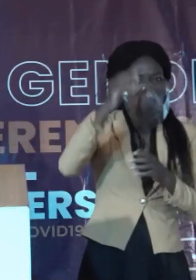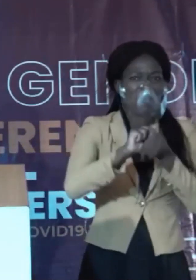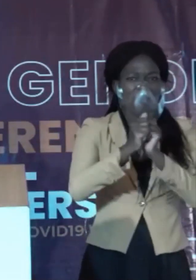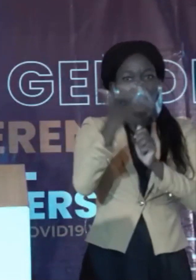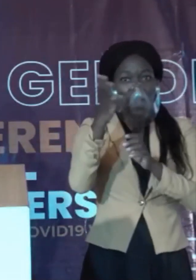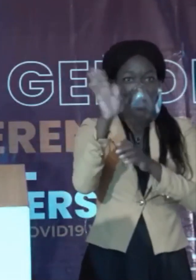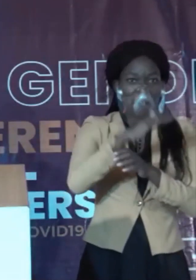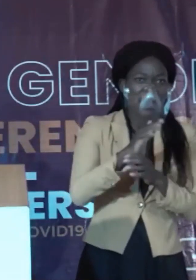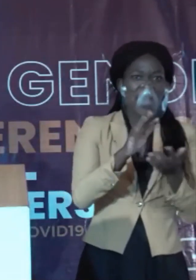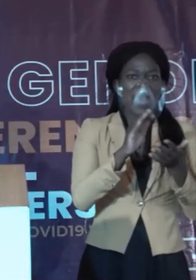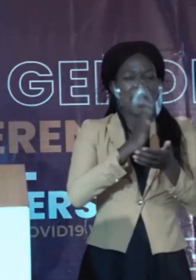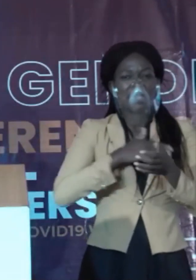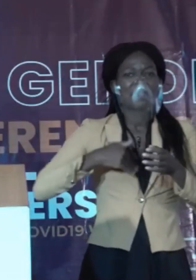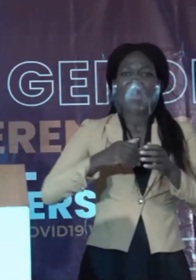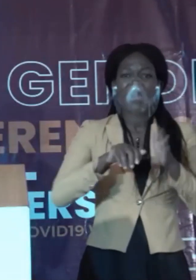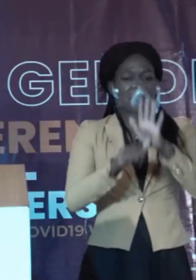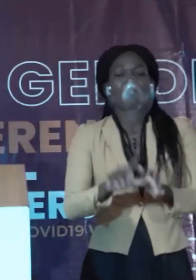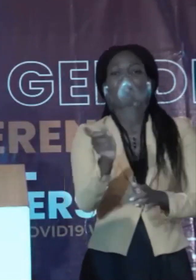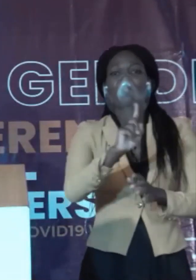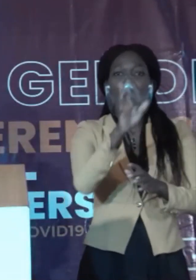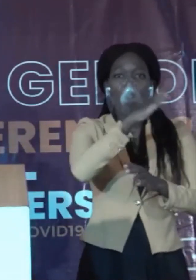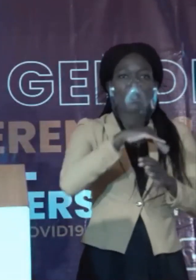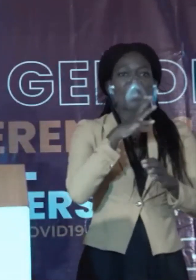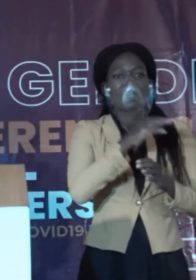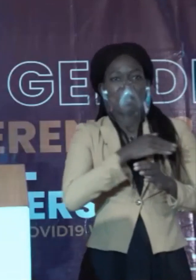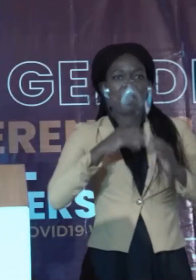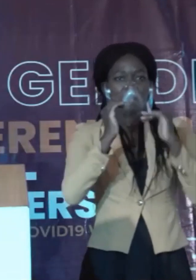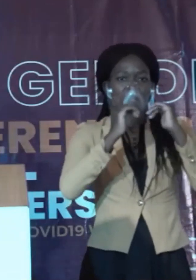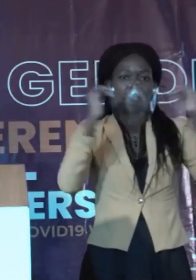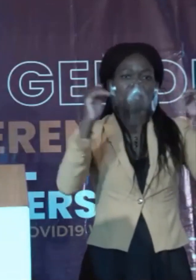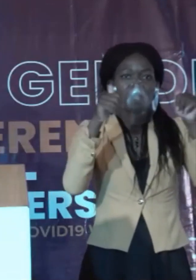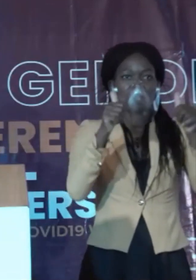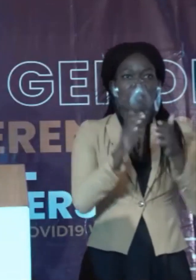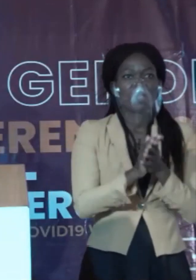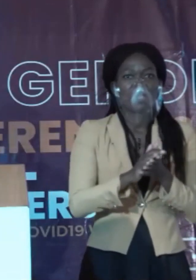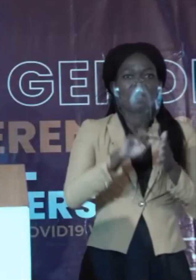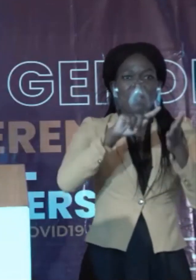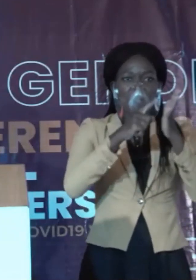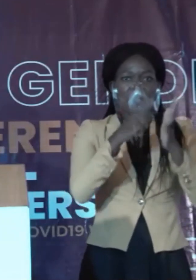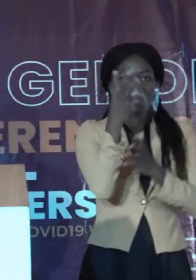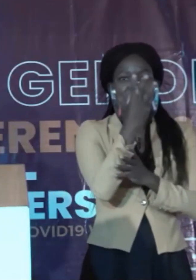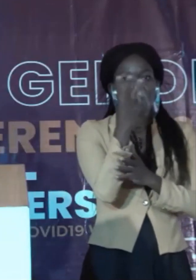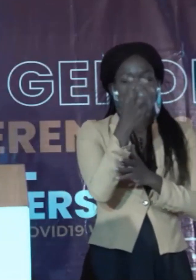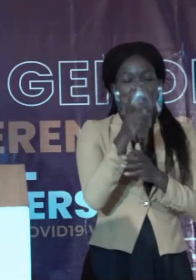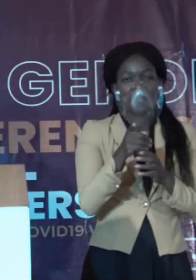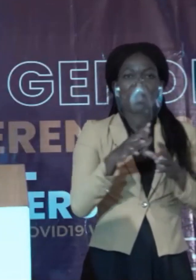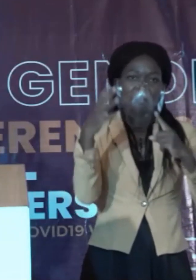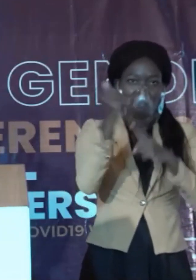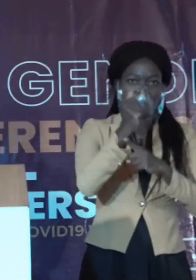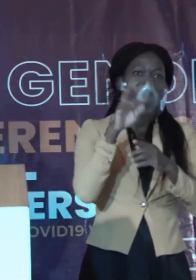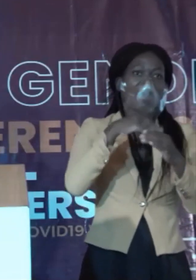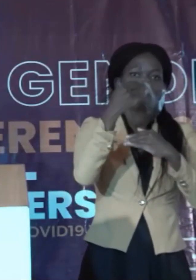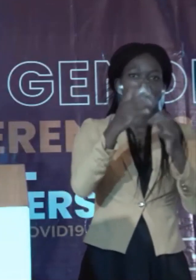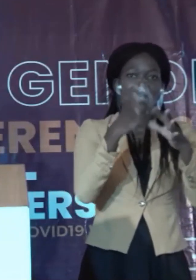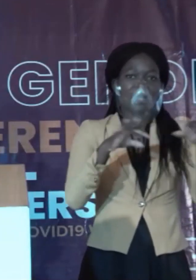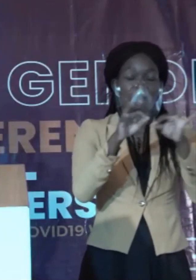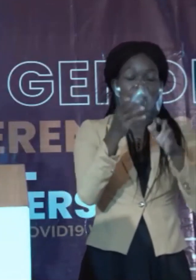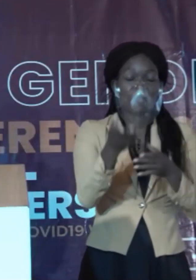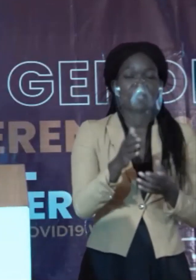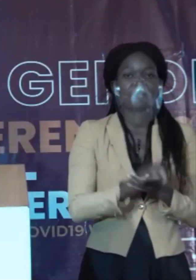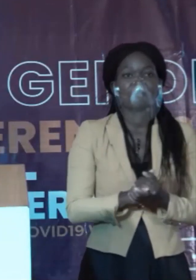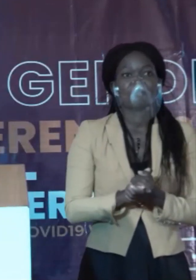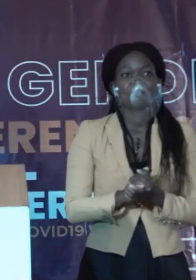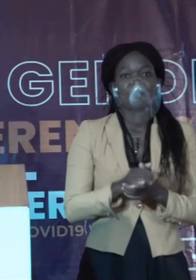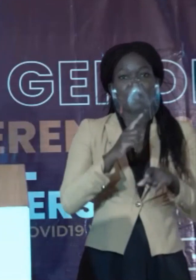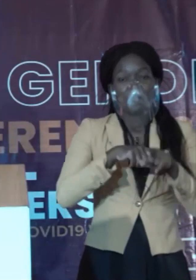crises. So we hope that by the end of the meeting, these 3 objectives will be met. The session we're in